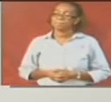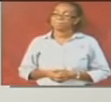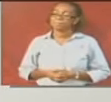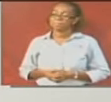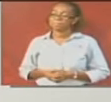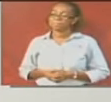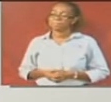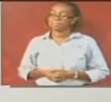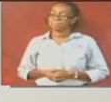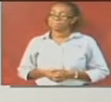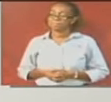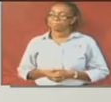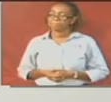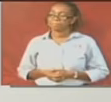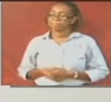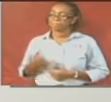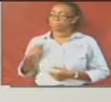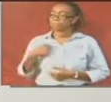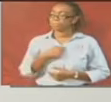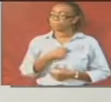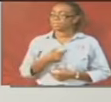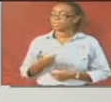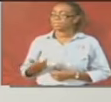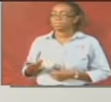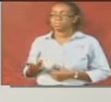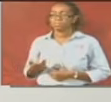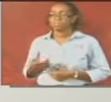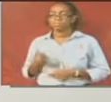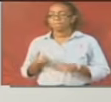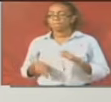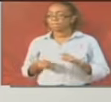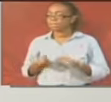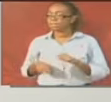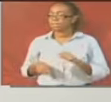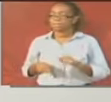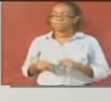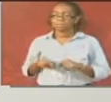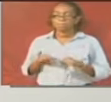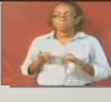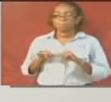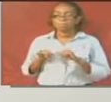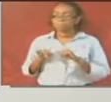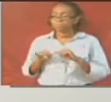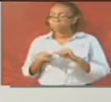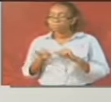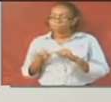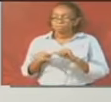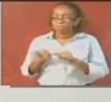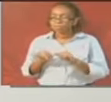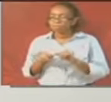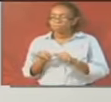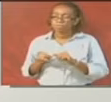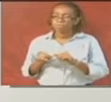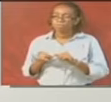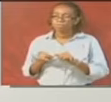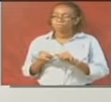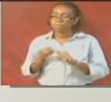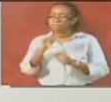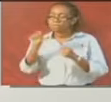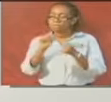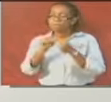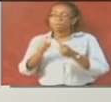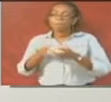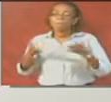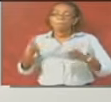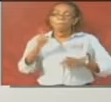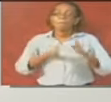metric per se that gives us an idea or an indication of public compliance beyond observation.